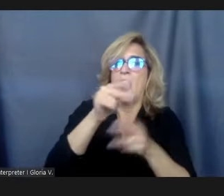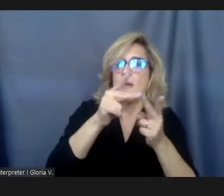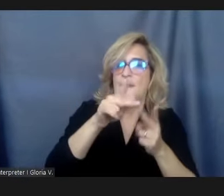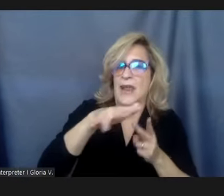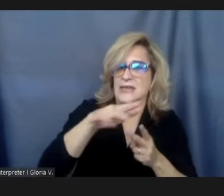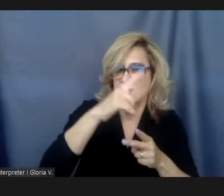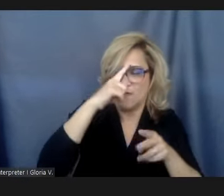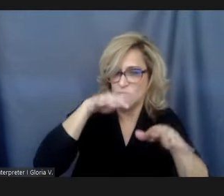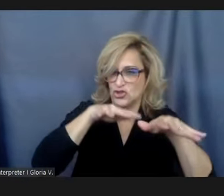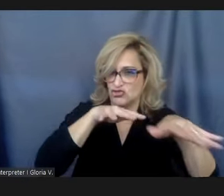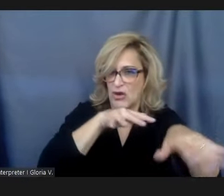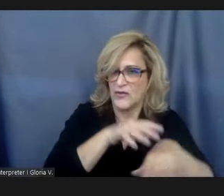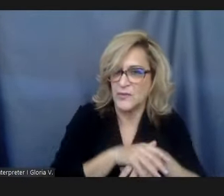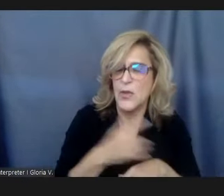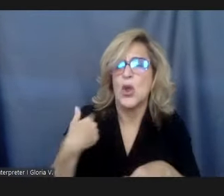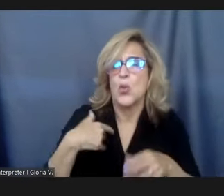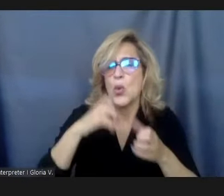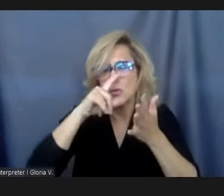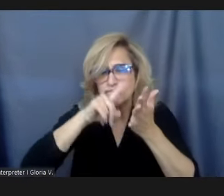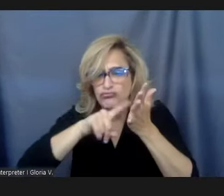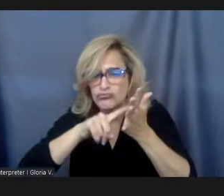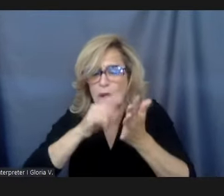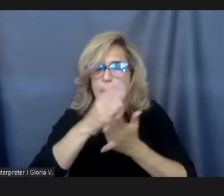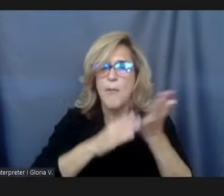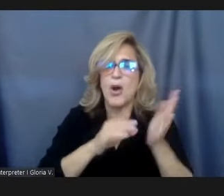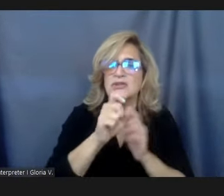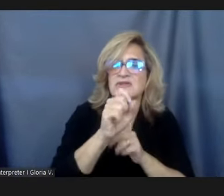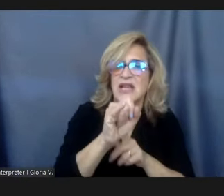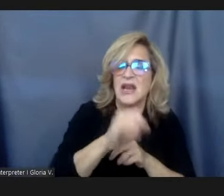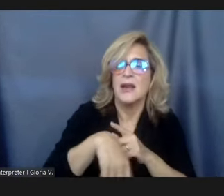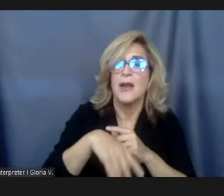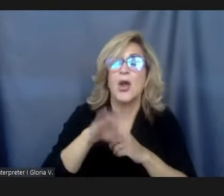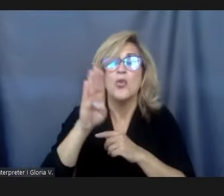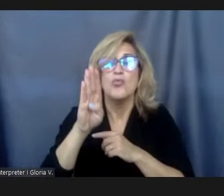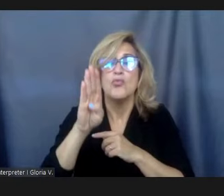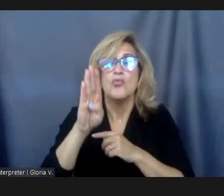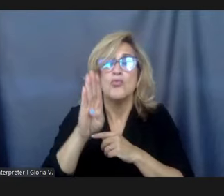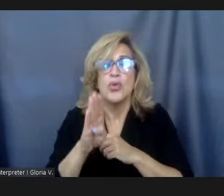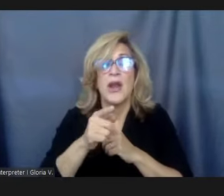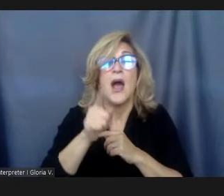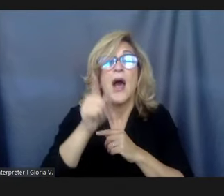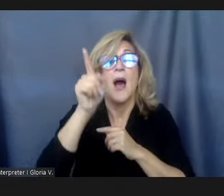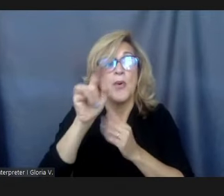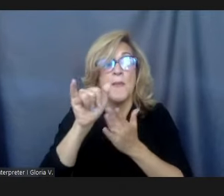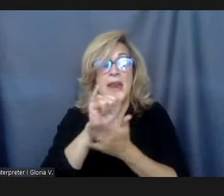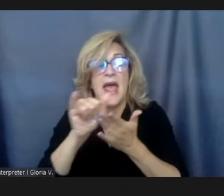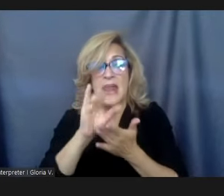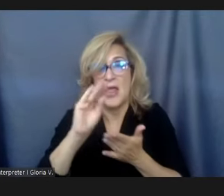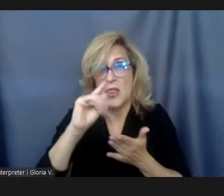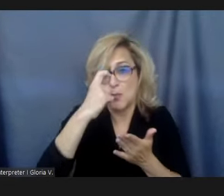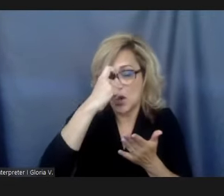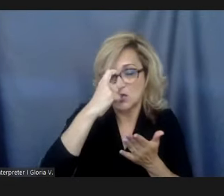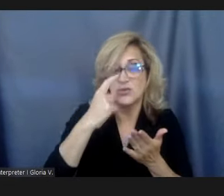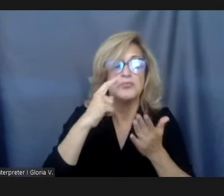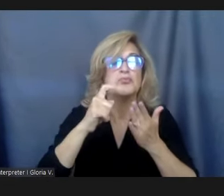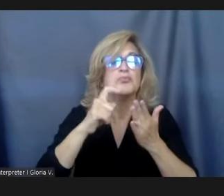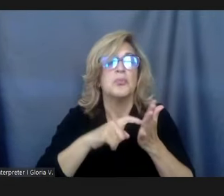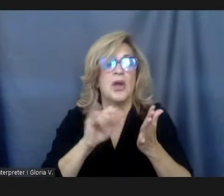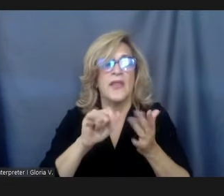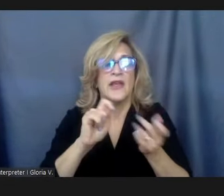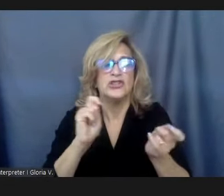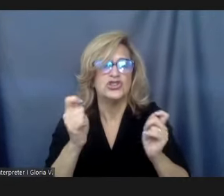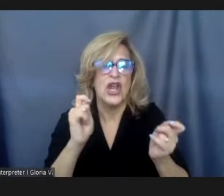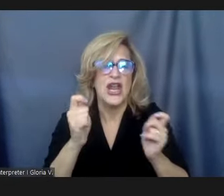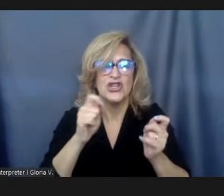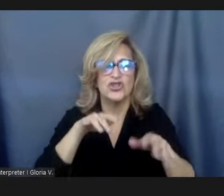closely at the extent of those increases in parts of Staten Island, Brooklyn, Upper Manhattan, and the Bronx, and whether they could result in notable changes in traffic, air quality,